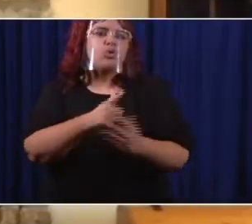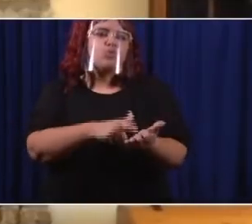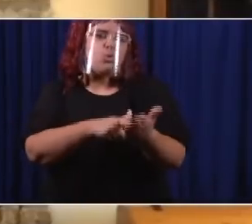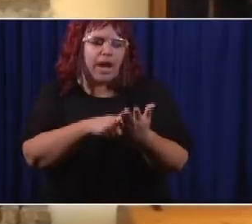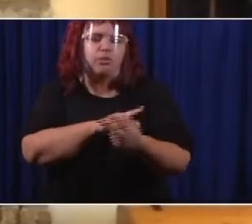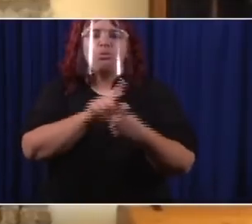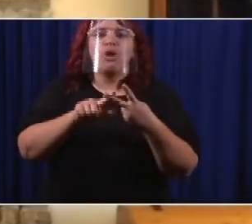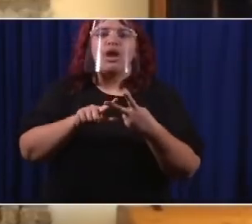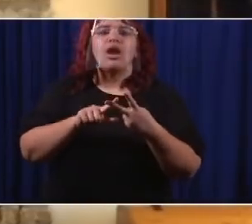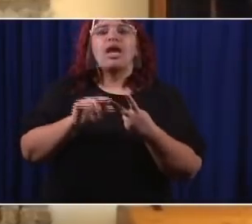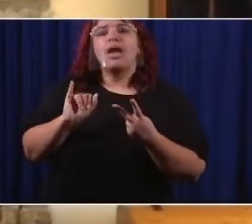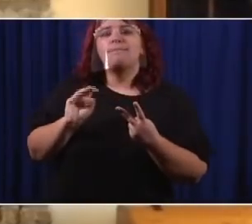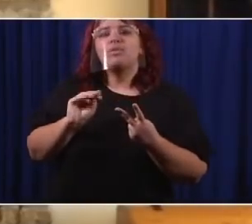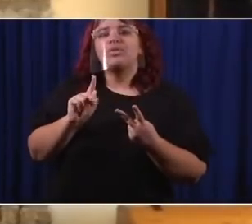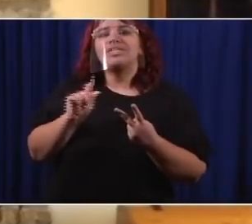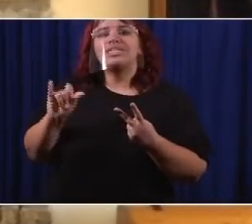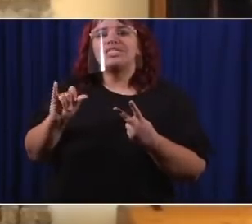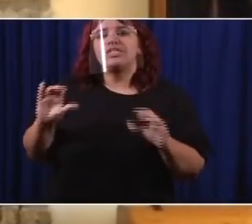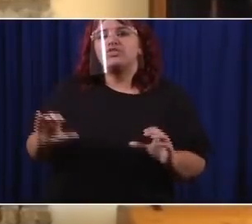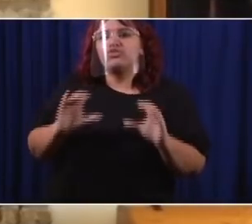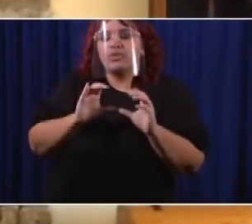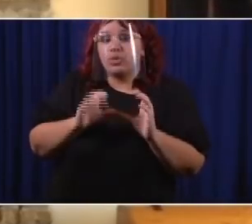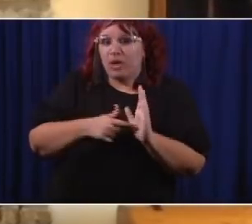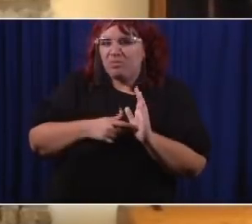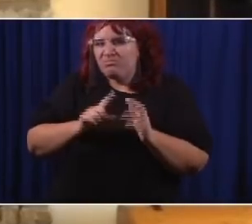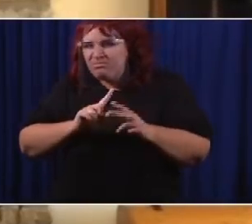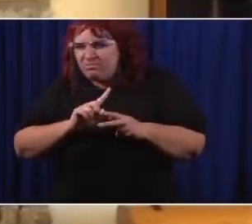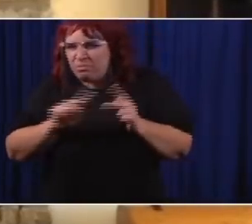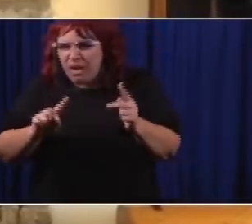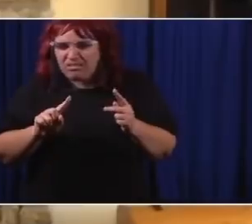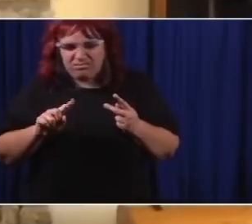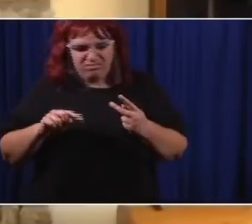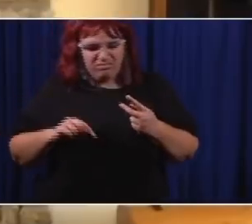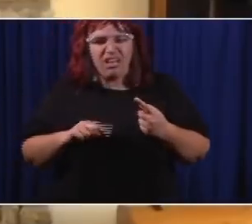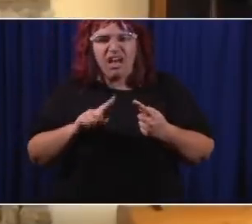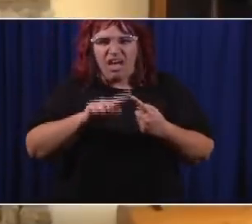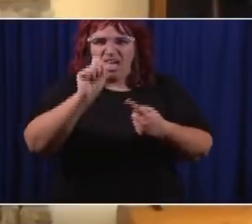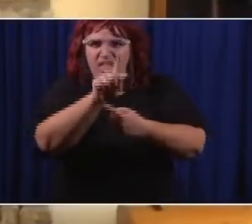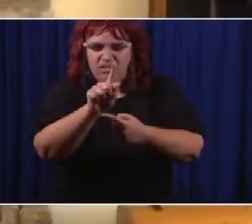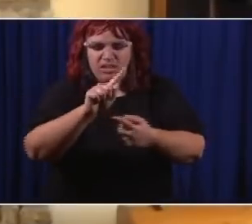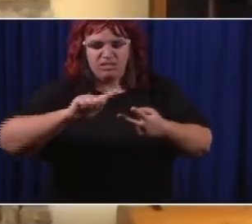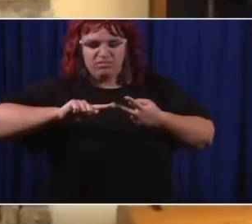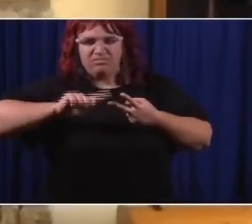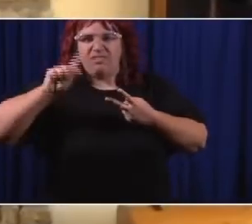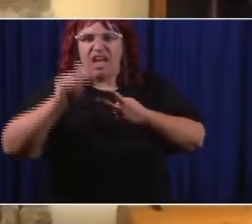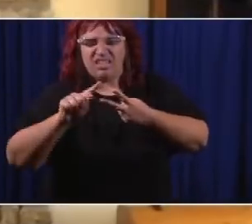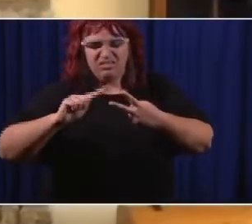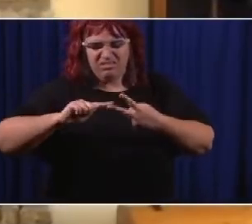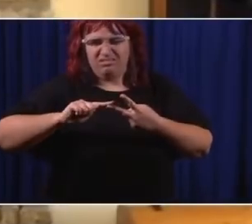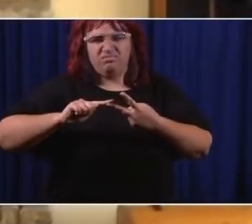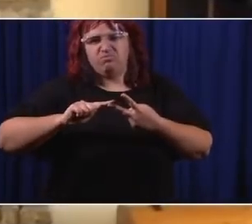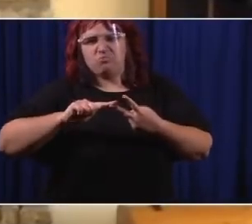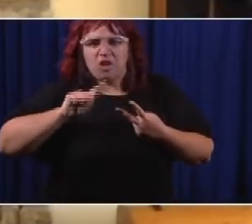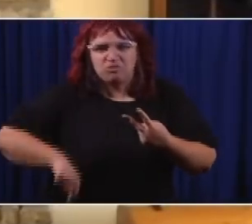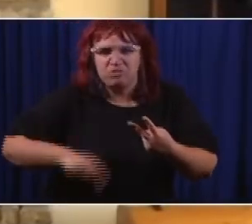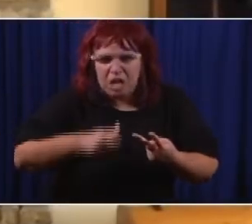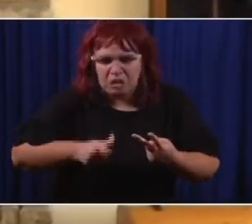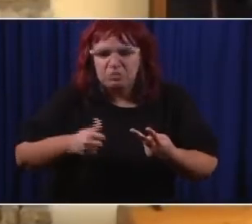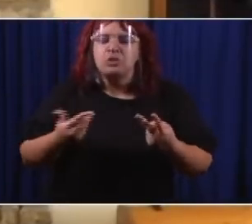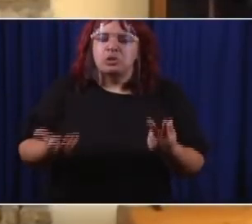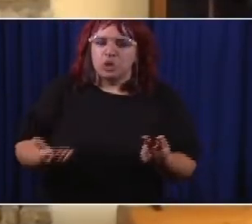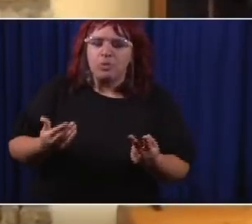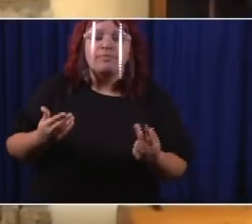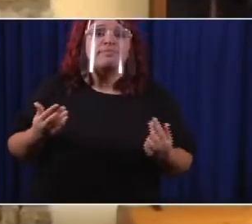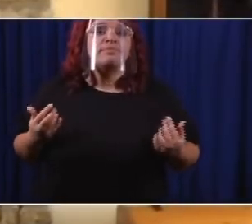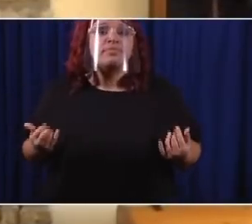said that you wouldn't. However, the second part of my question from Tuesday was unanswered, and I'd like to get your answer on that today, if I may. Will you